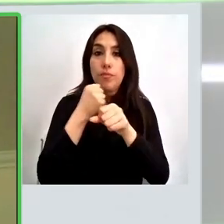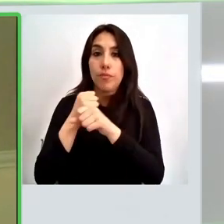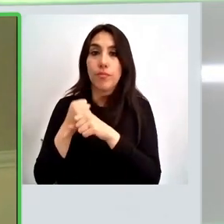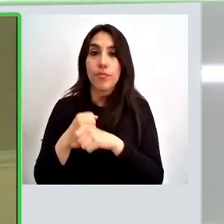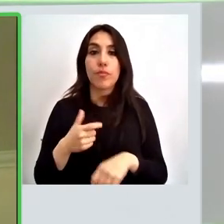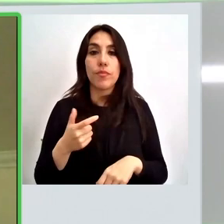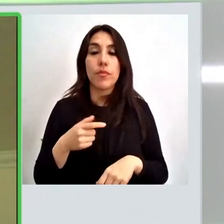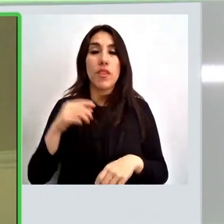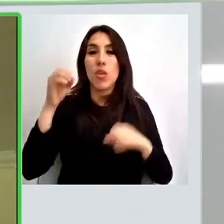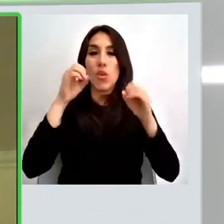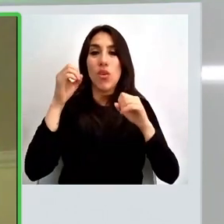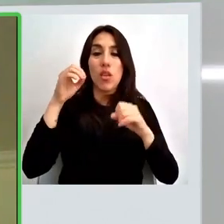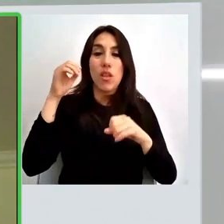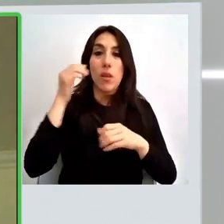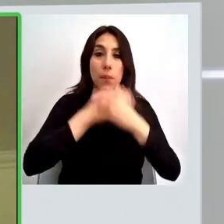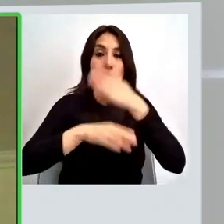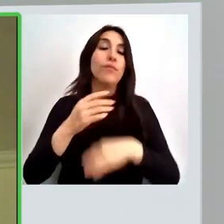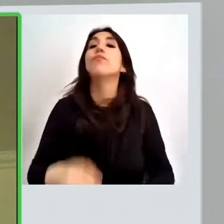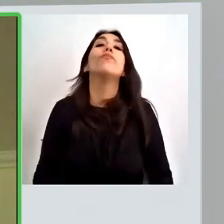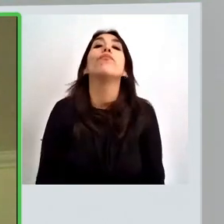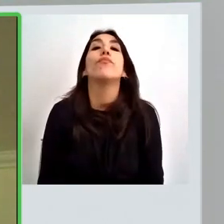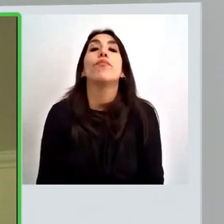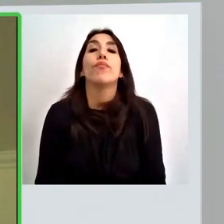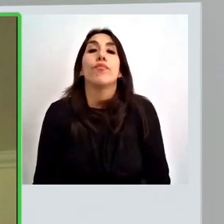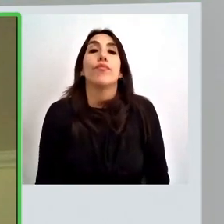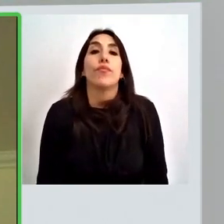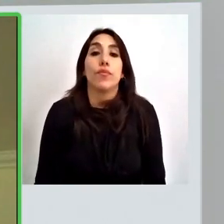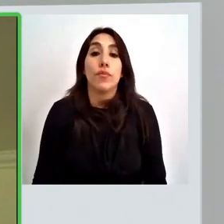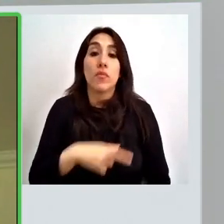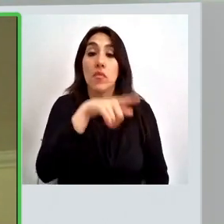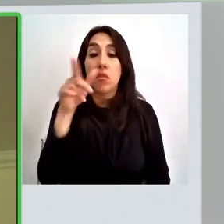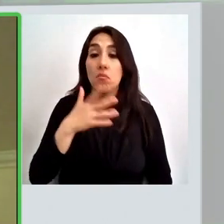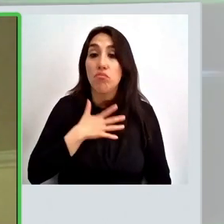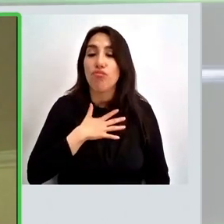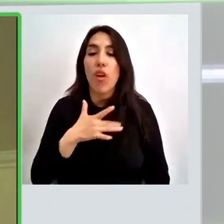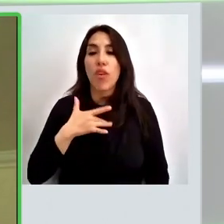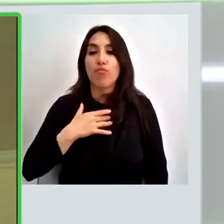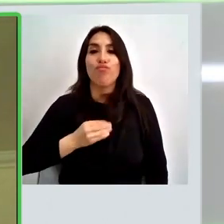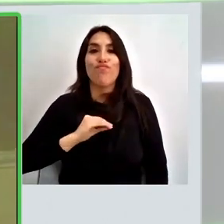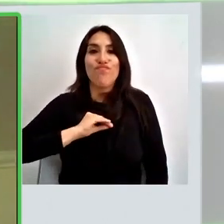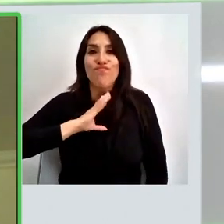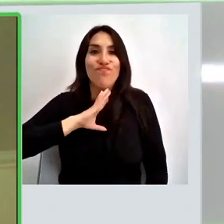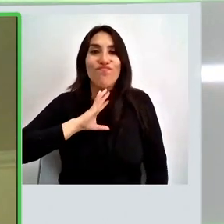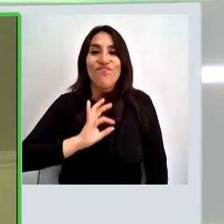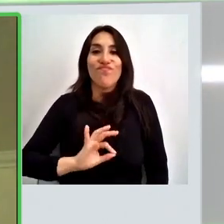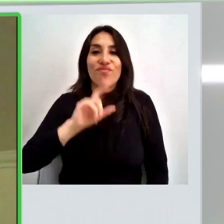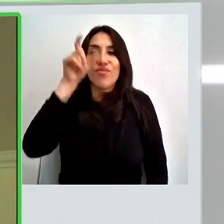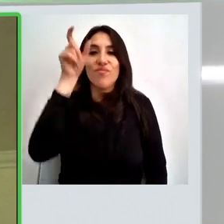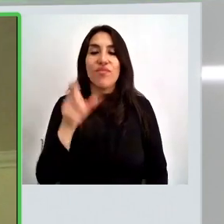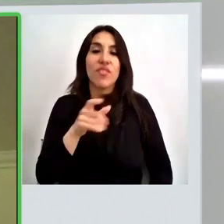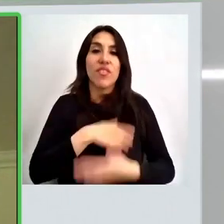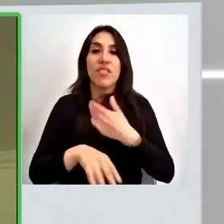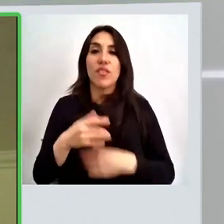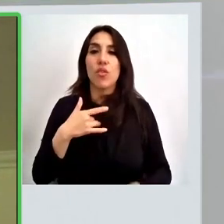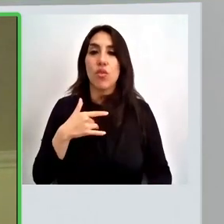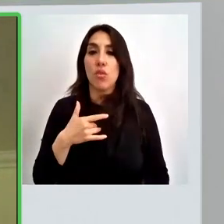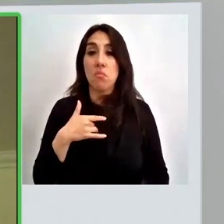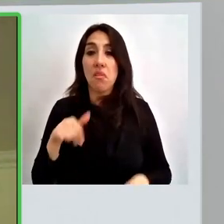felt a sense of pride in being able to teach and